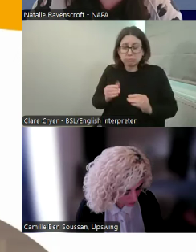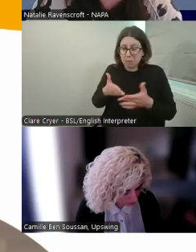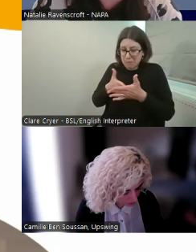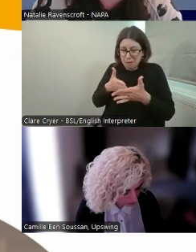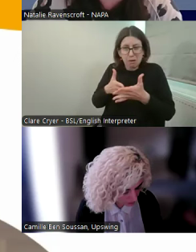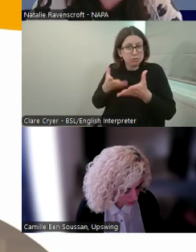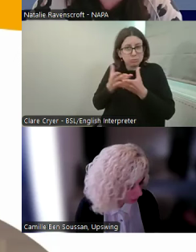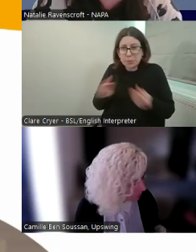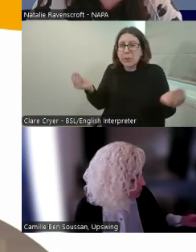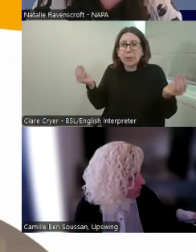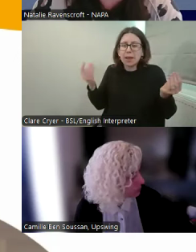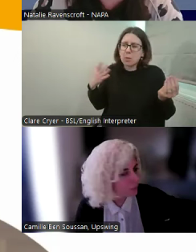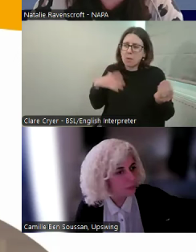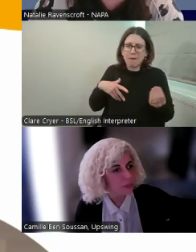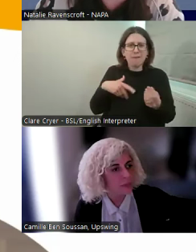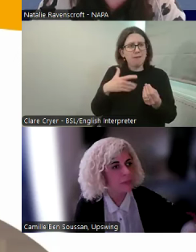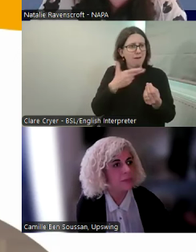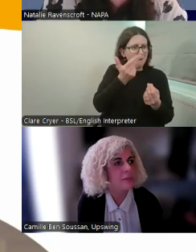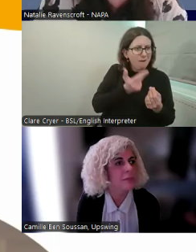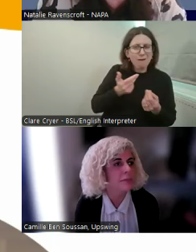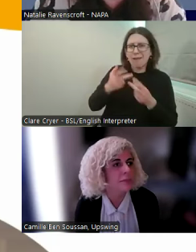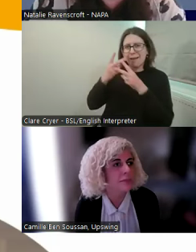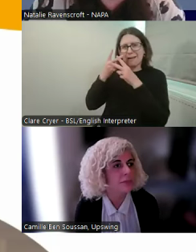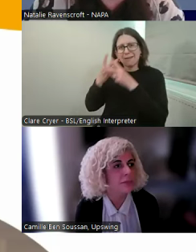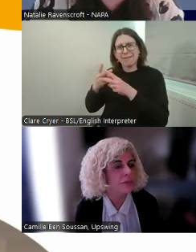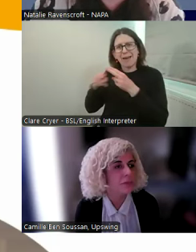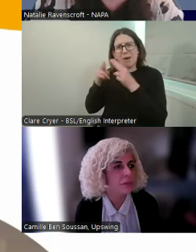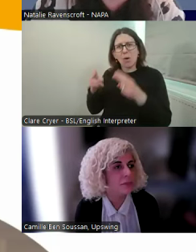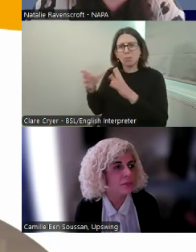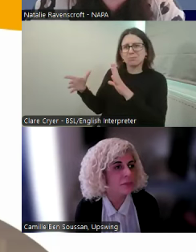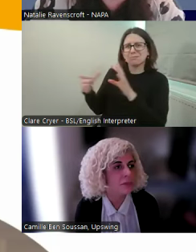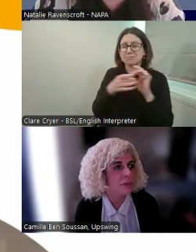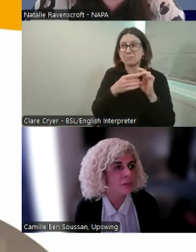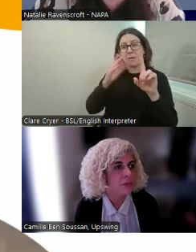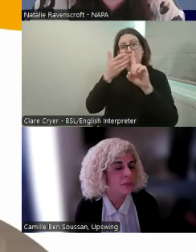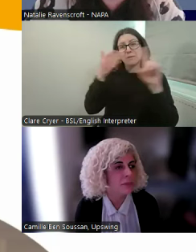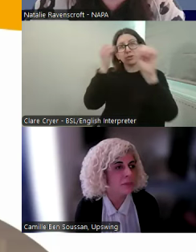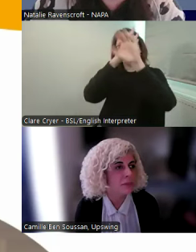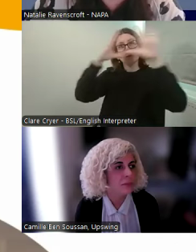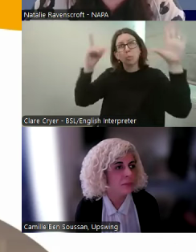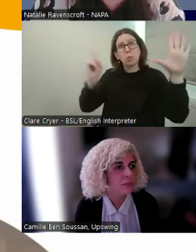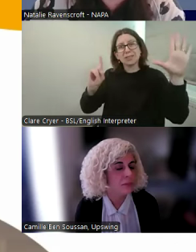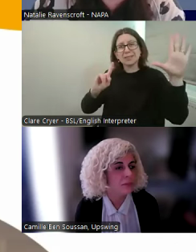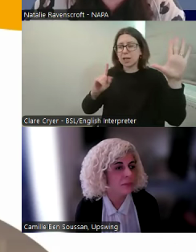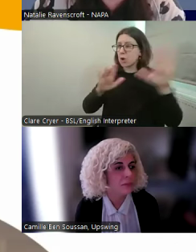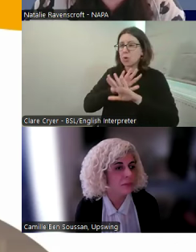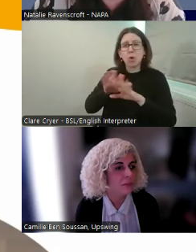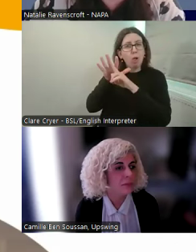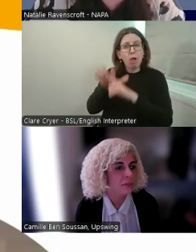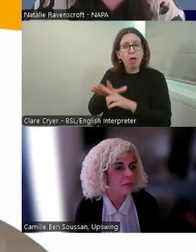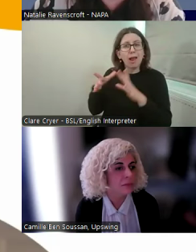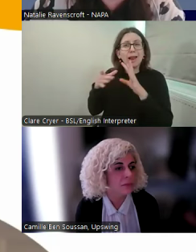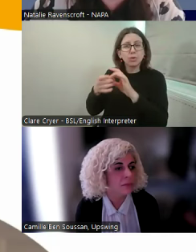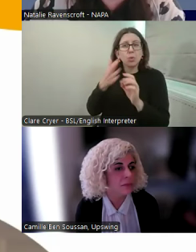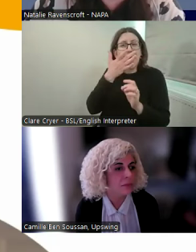and care homes partnership. Our vision as an organisation is a world without ageism, where everyone can enjoy their